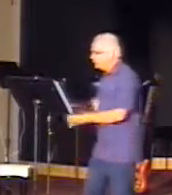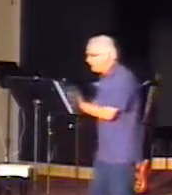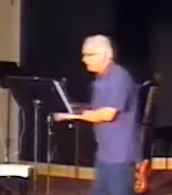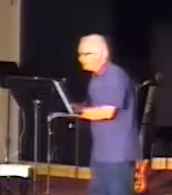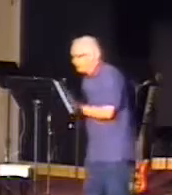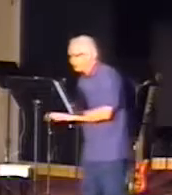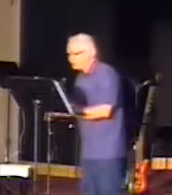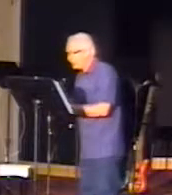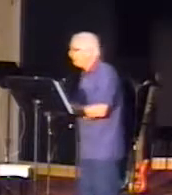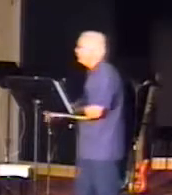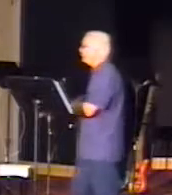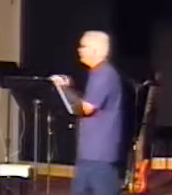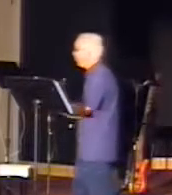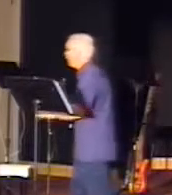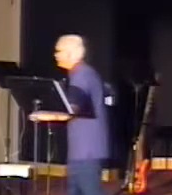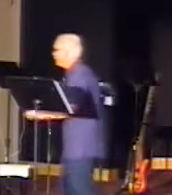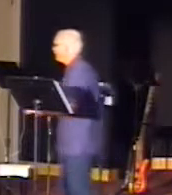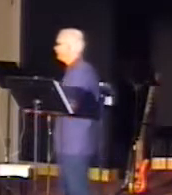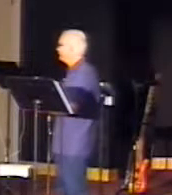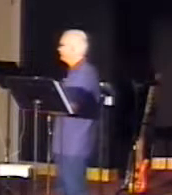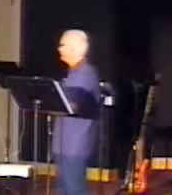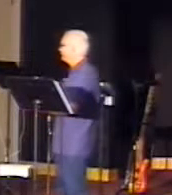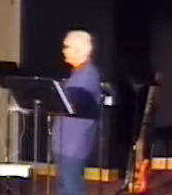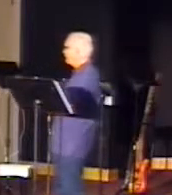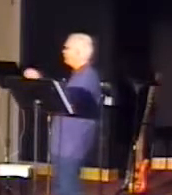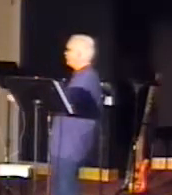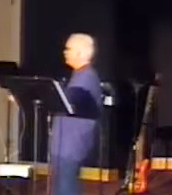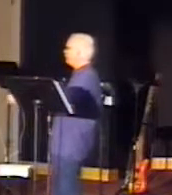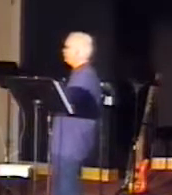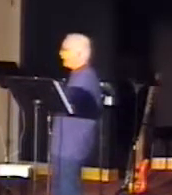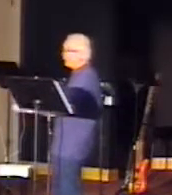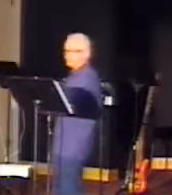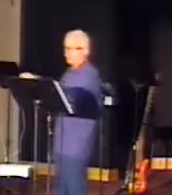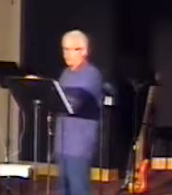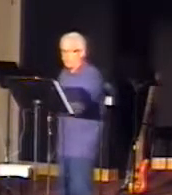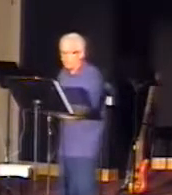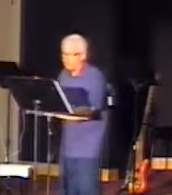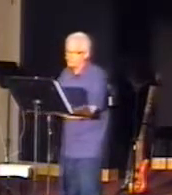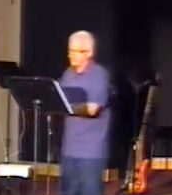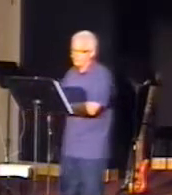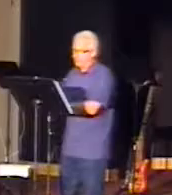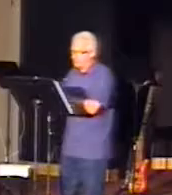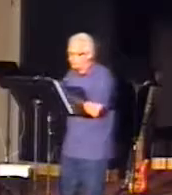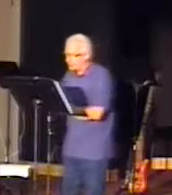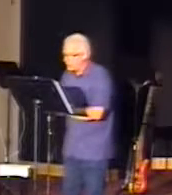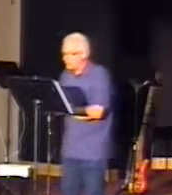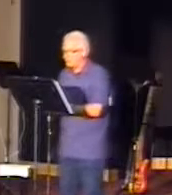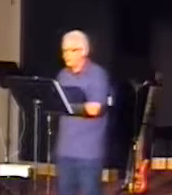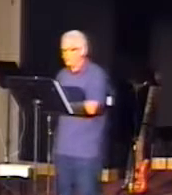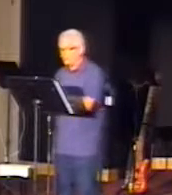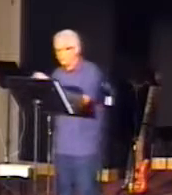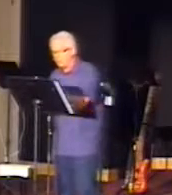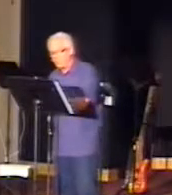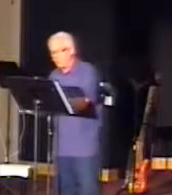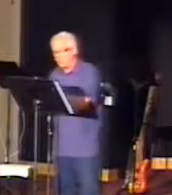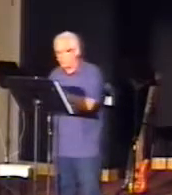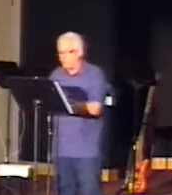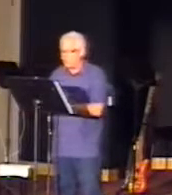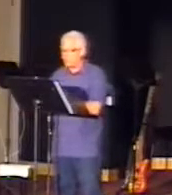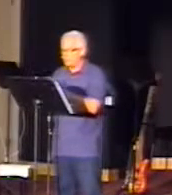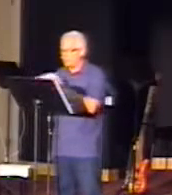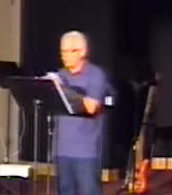But James here is talking to the church. He says, in the church there's conflicts and quarrels. And there's lust. And there's murder